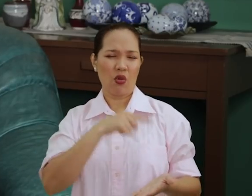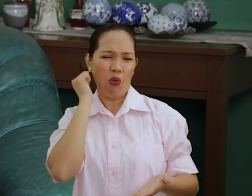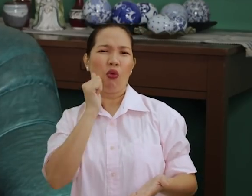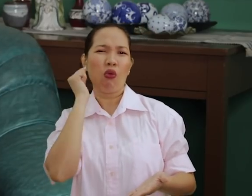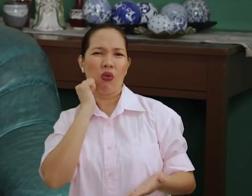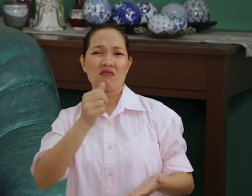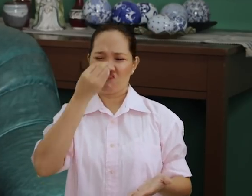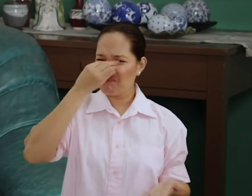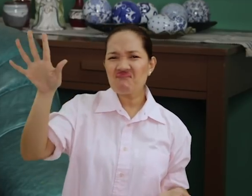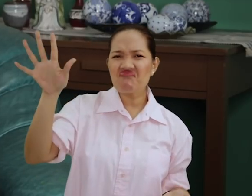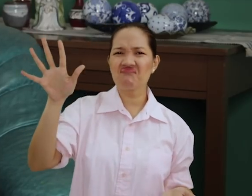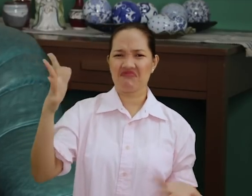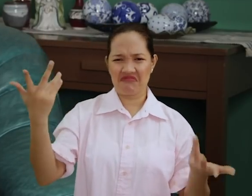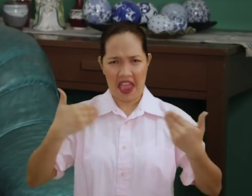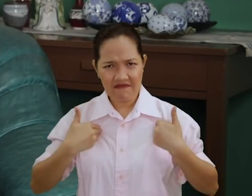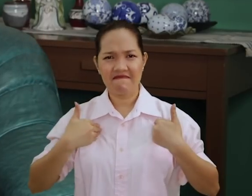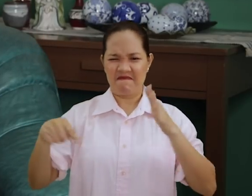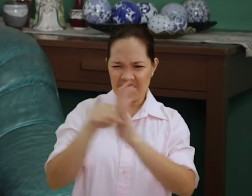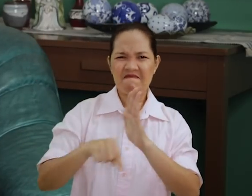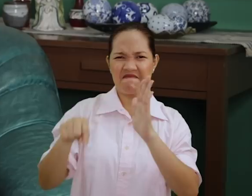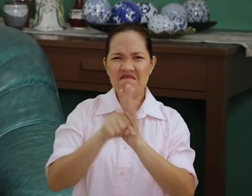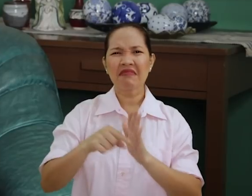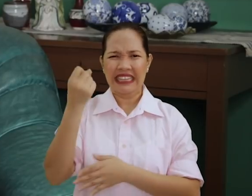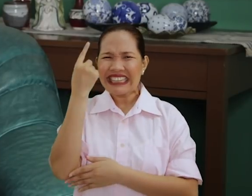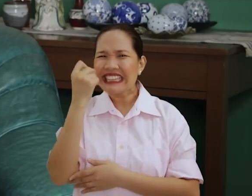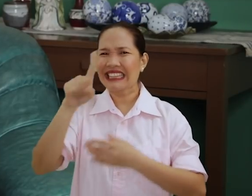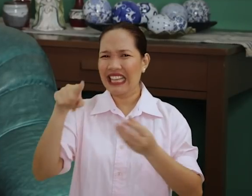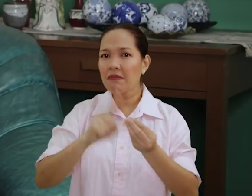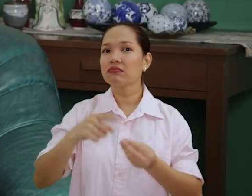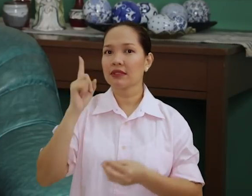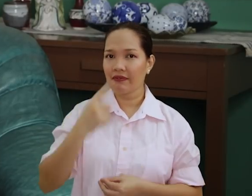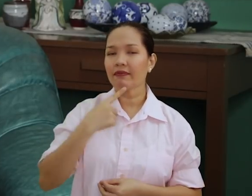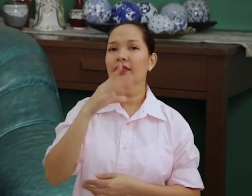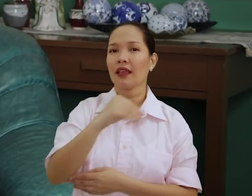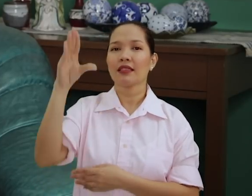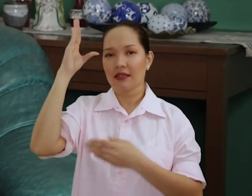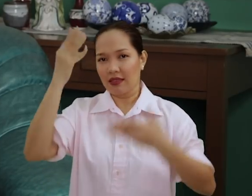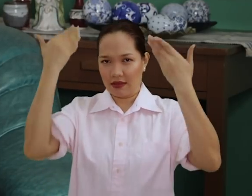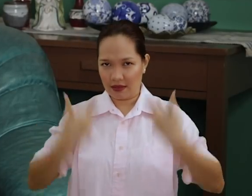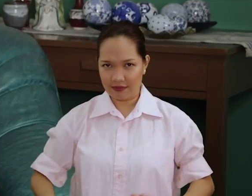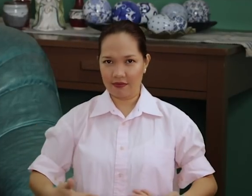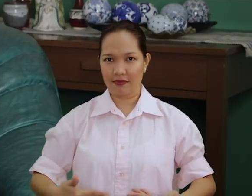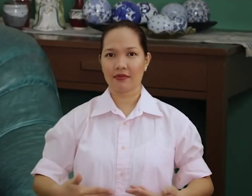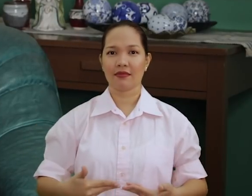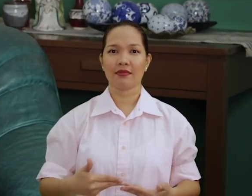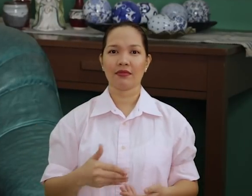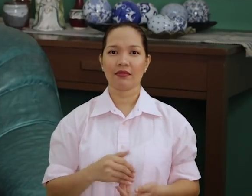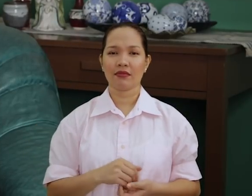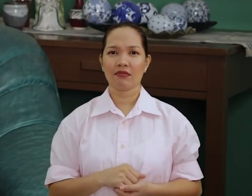this alternate reading of the gospel affect us and see deafness not